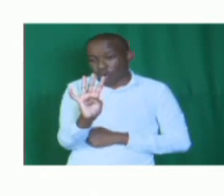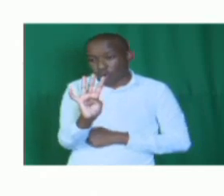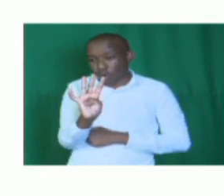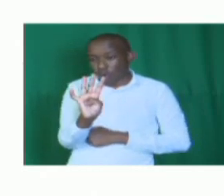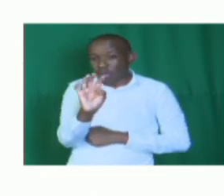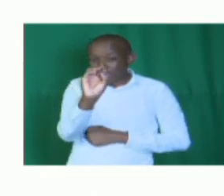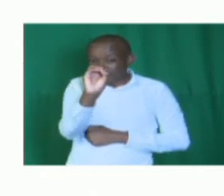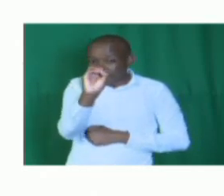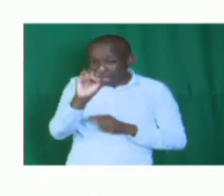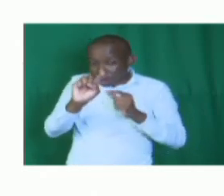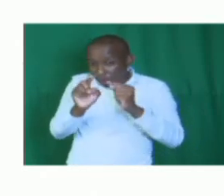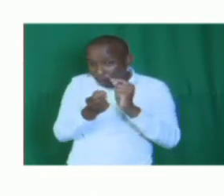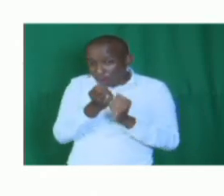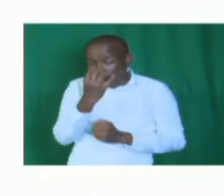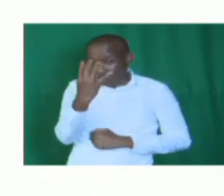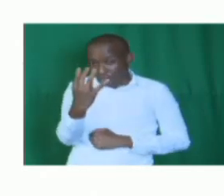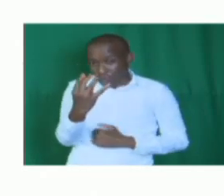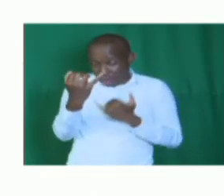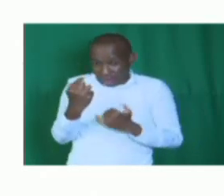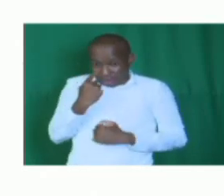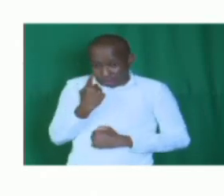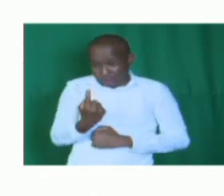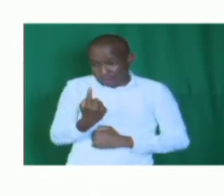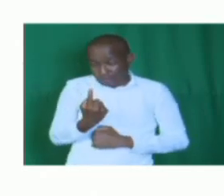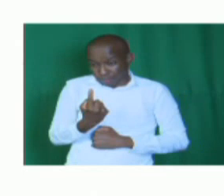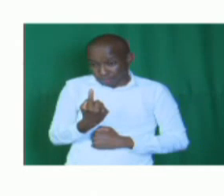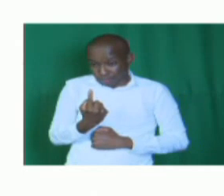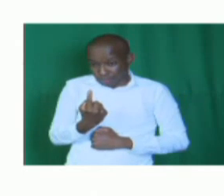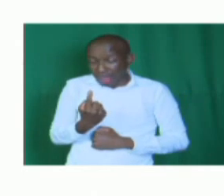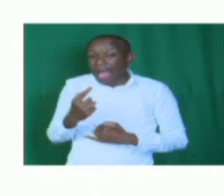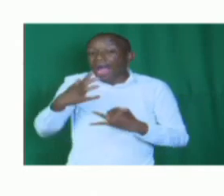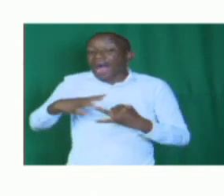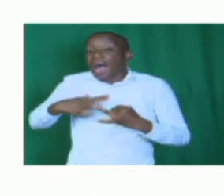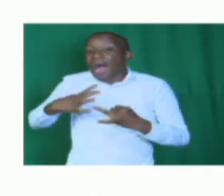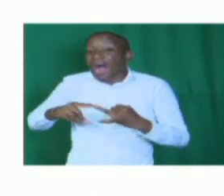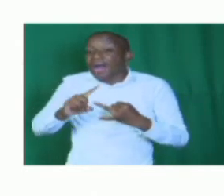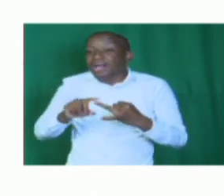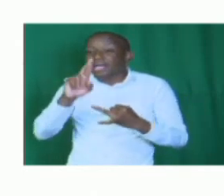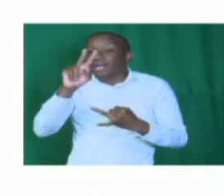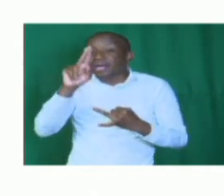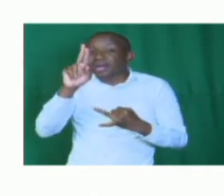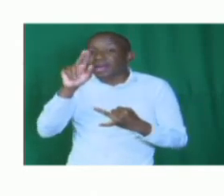At 0,4. And then the next one, that is the red one,